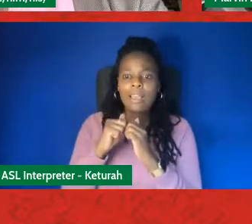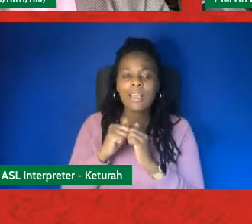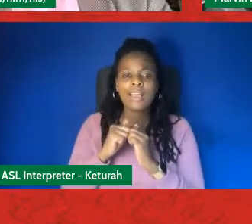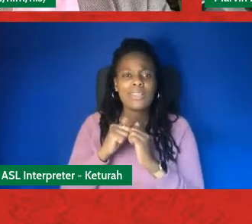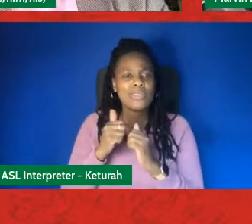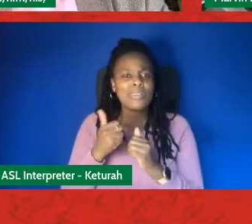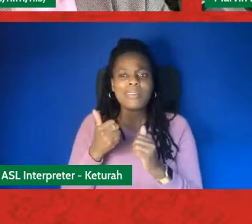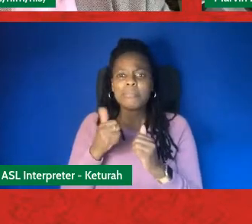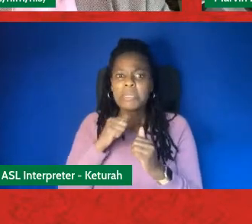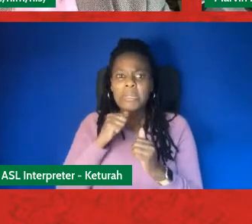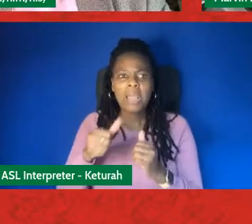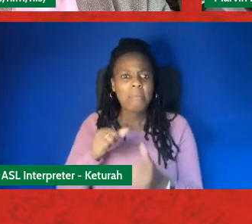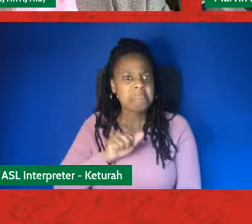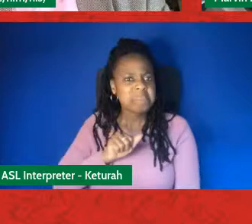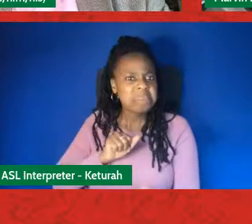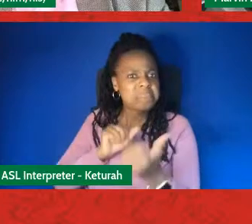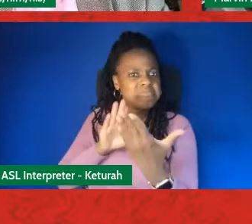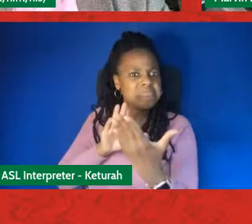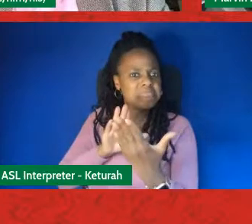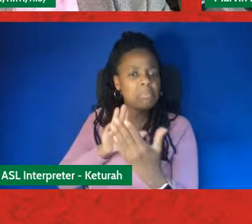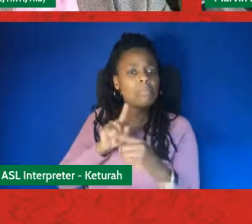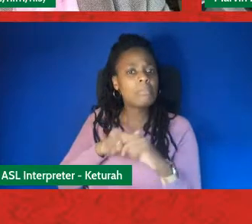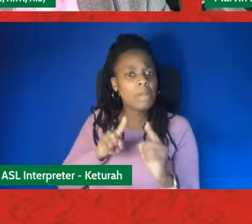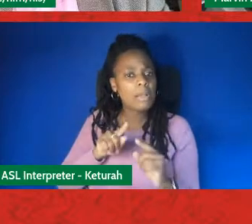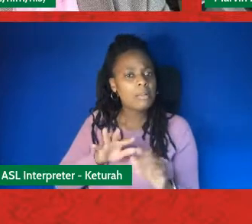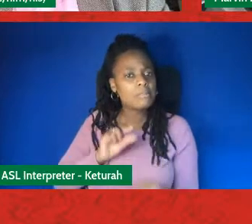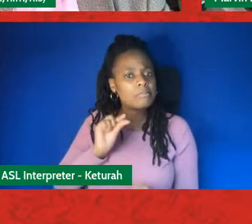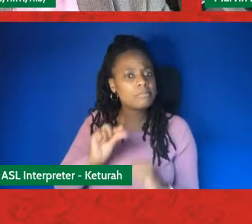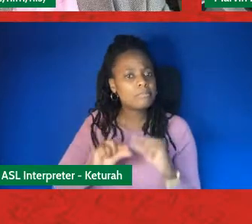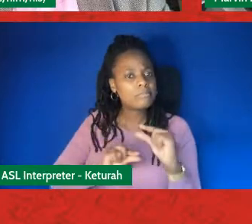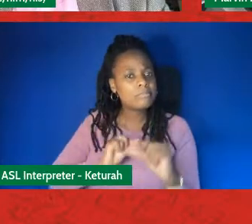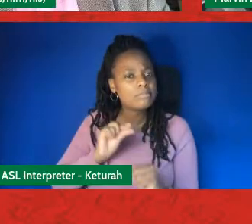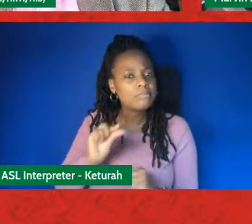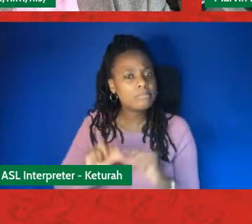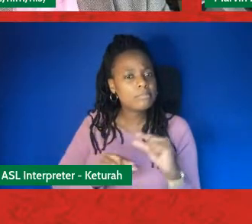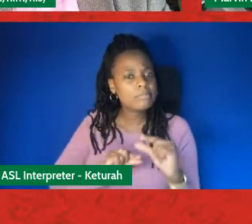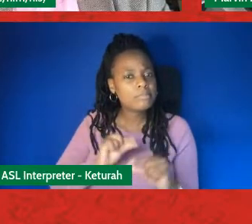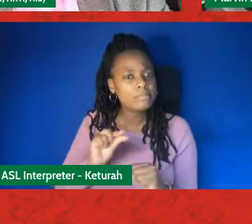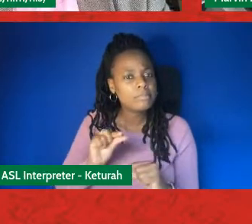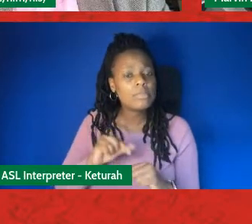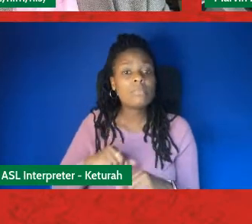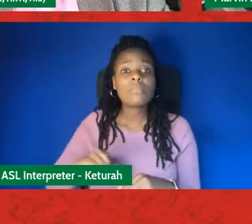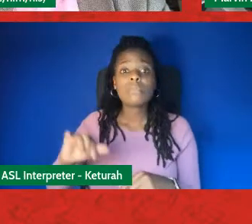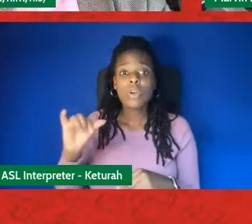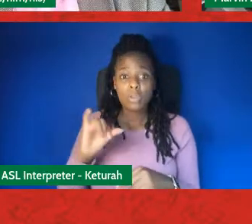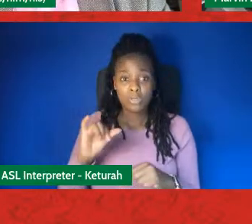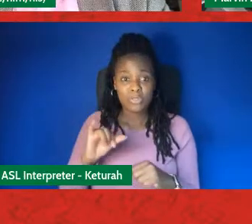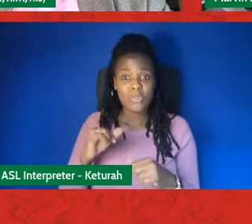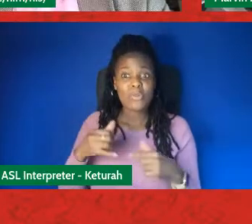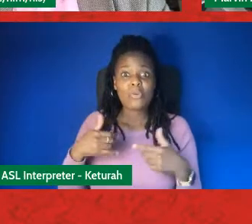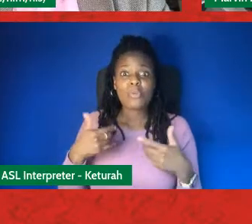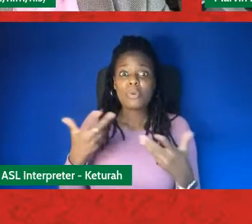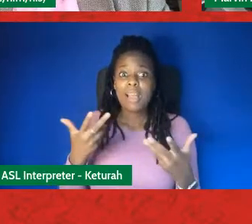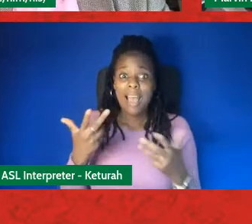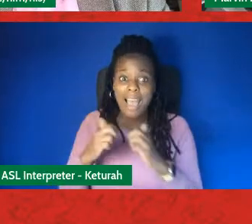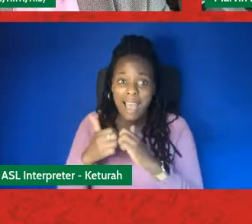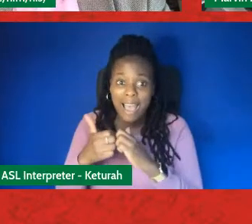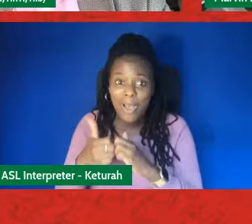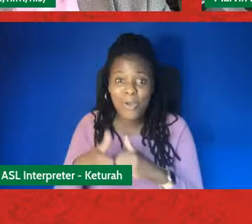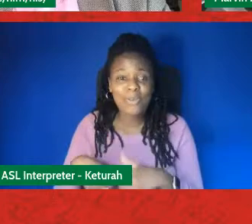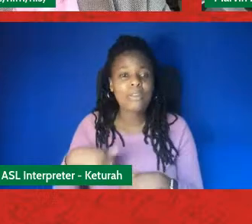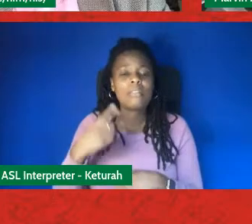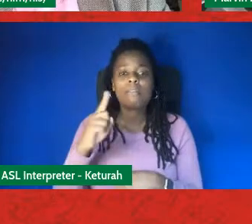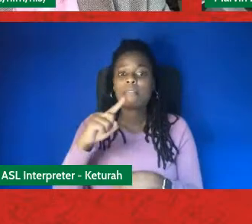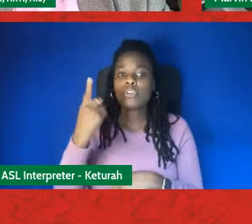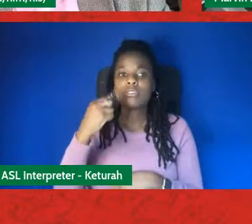aggressive ways, like I said, with the minor theater, but also in those big ways, like Michael alluded to, by doing the first African-American drama,